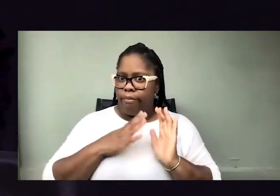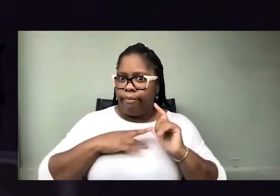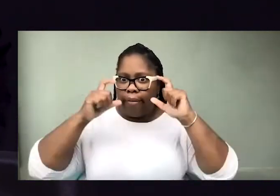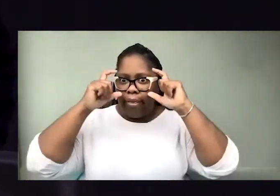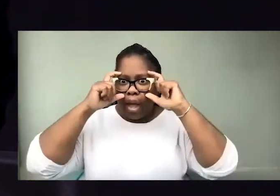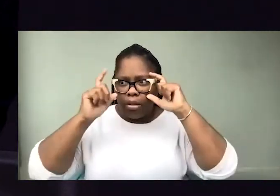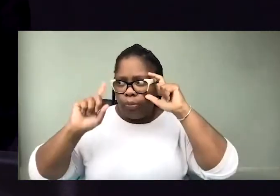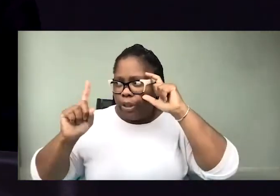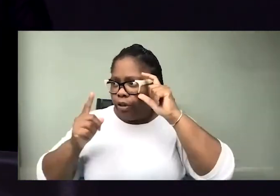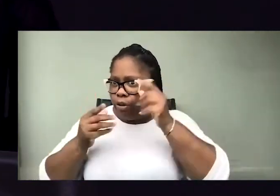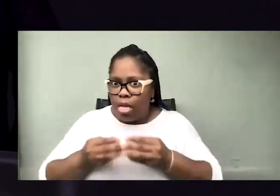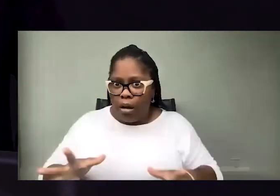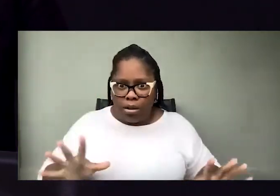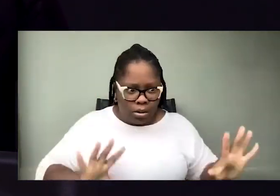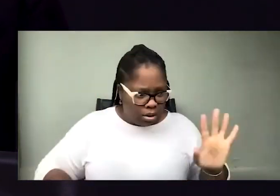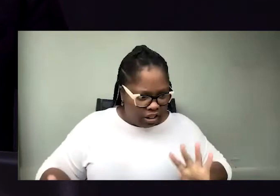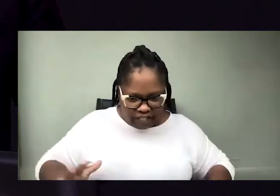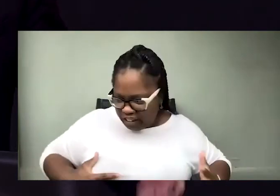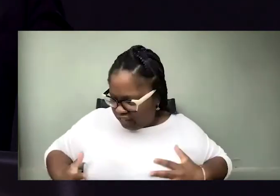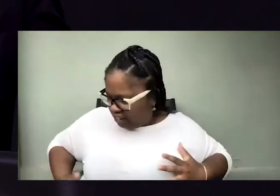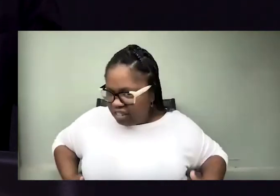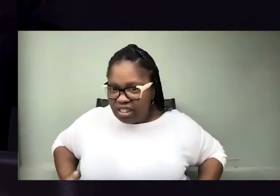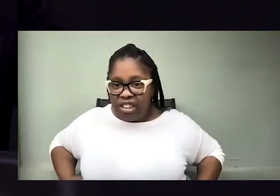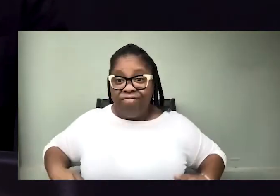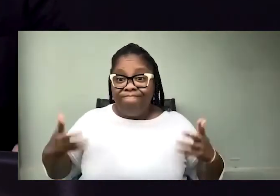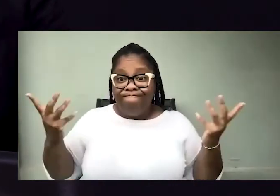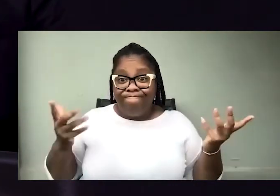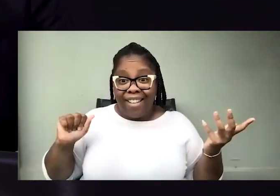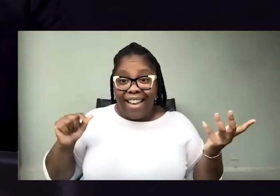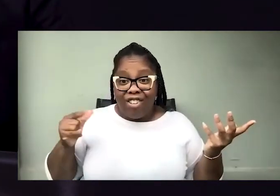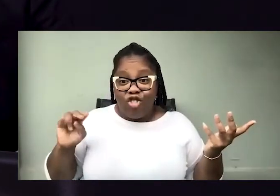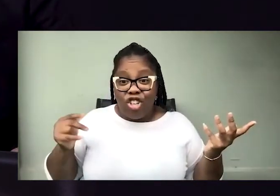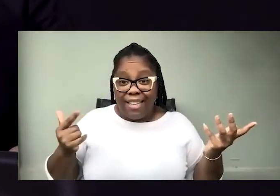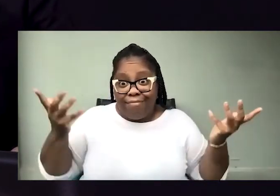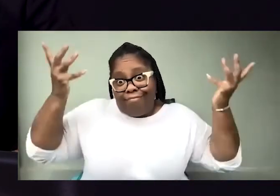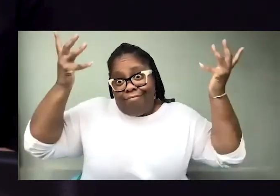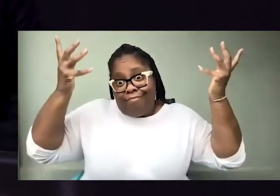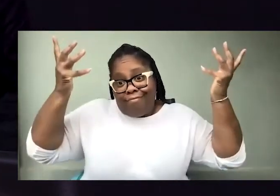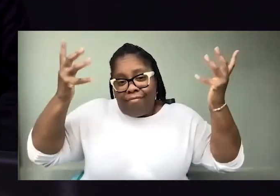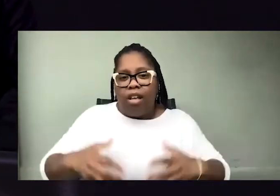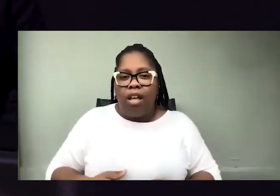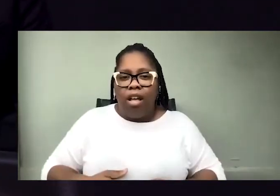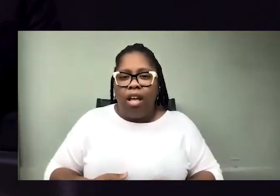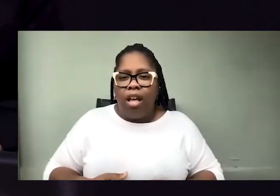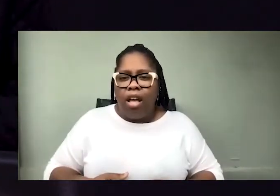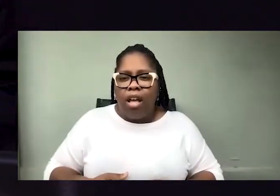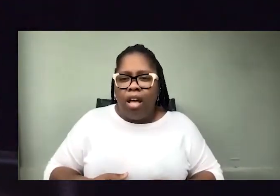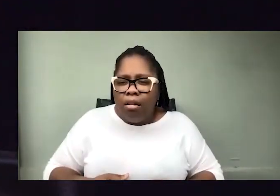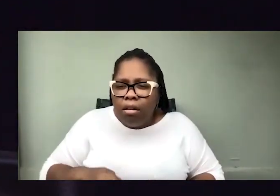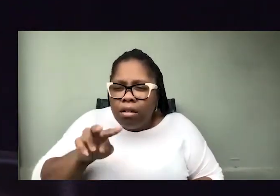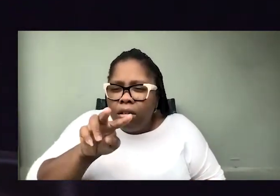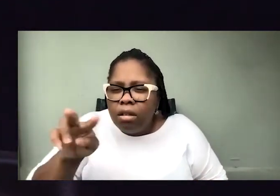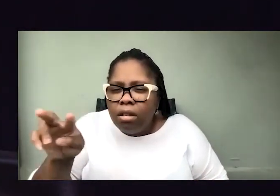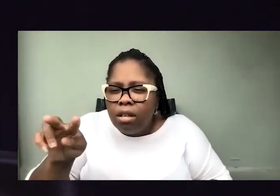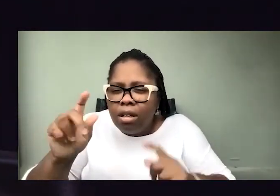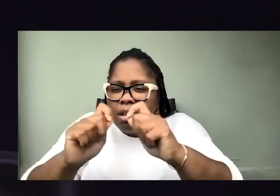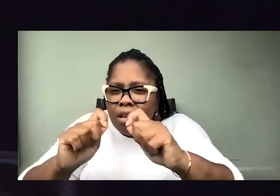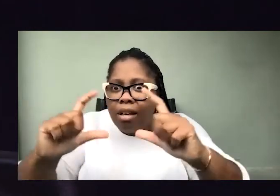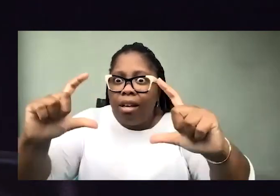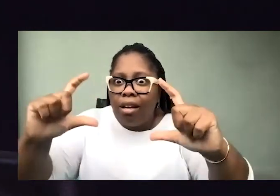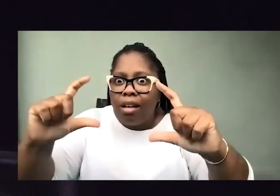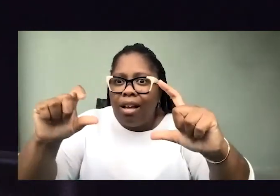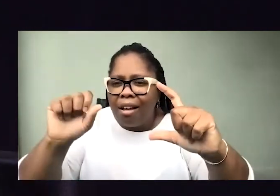glasses. Well, we were just talking about aging, weren't we? There you go. Well, those will work. Here, that'll work.